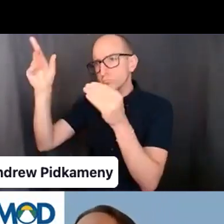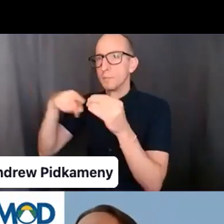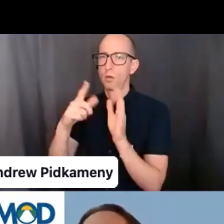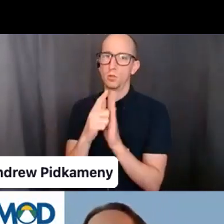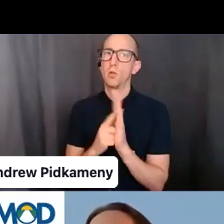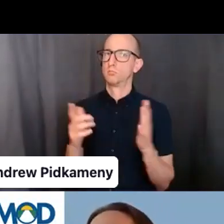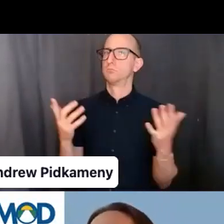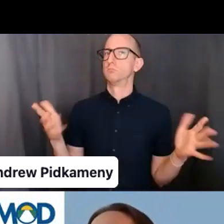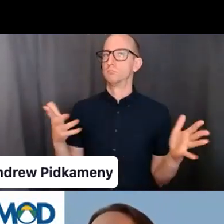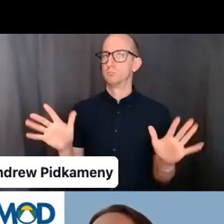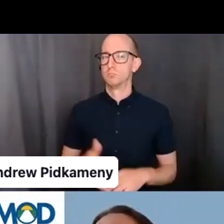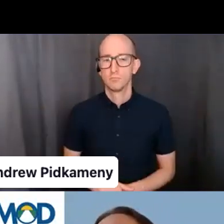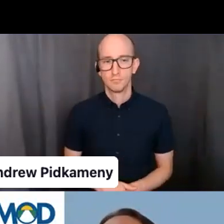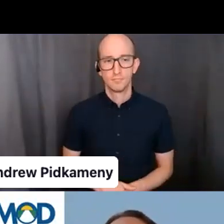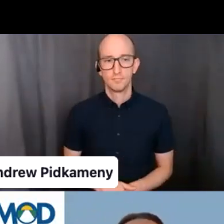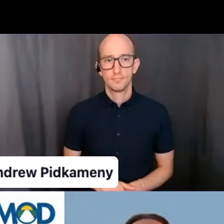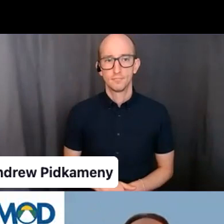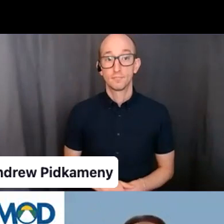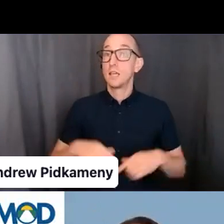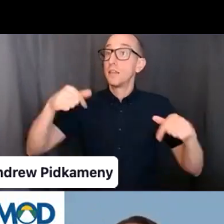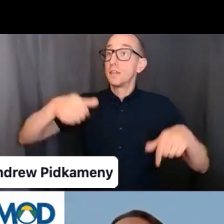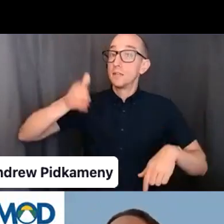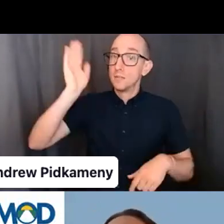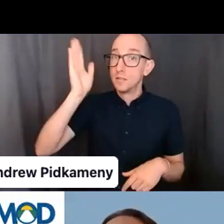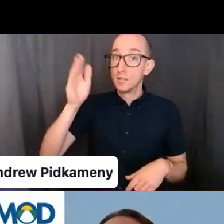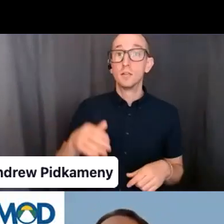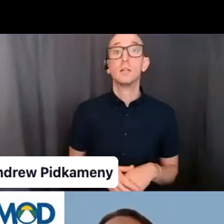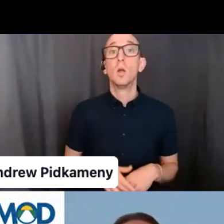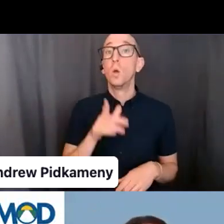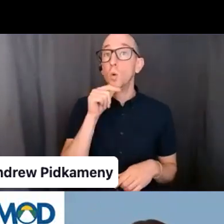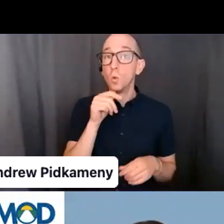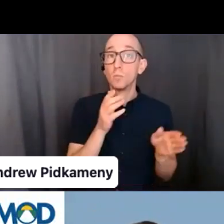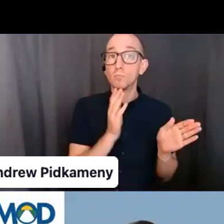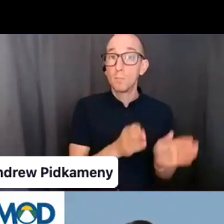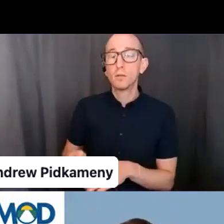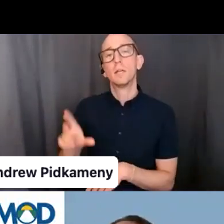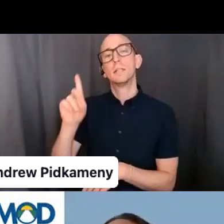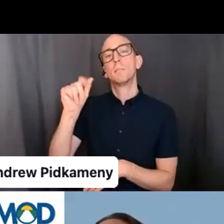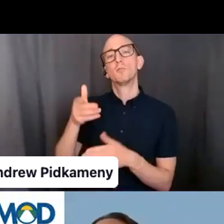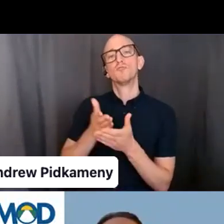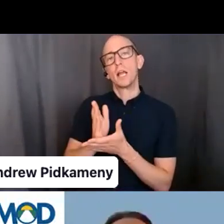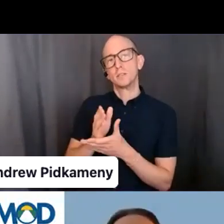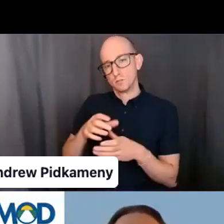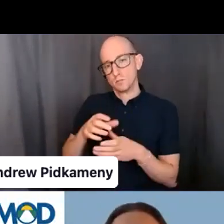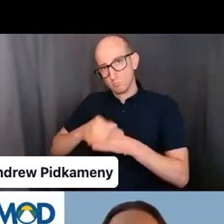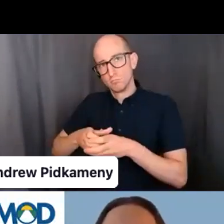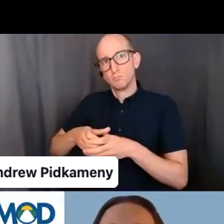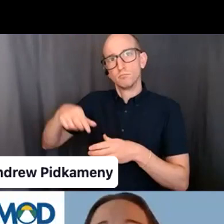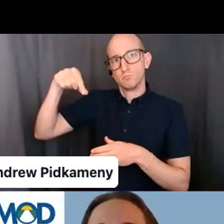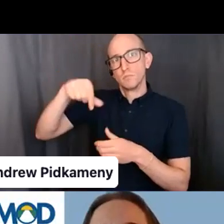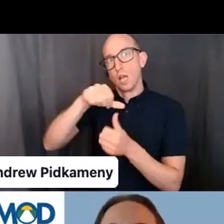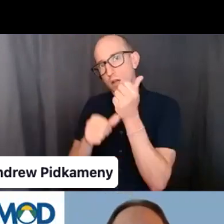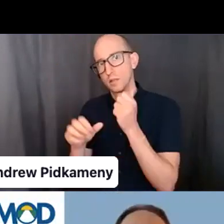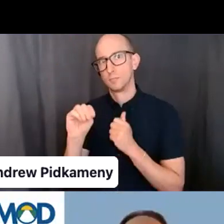Now, this presentation is prepared by the Disability Rights Unit within MOD, which is currently